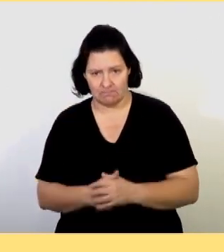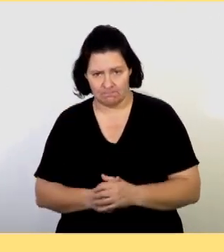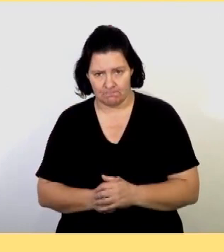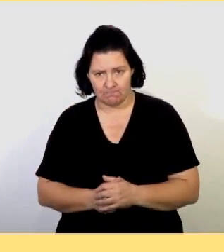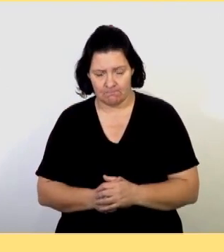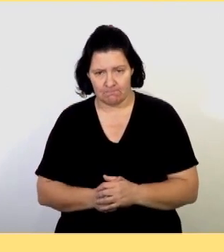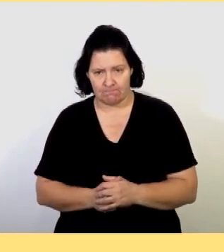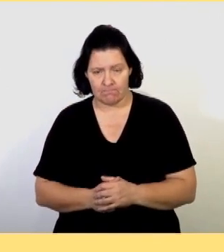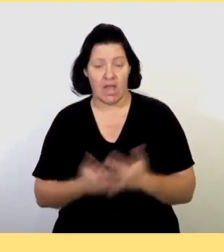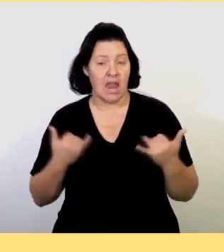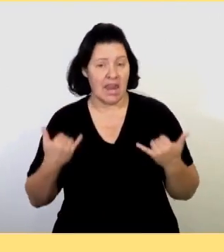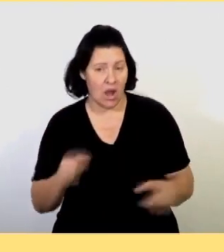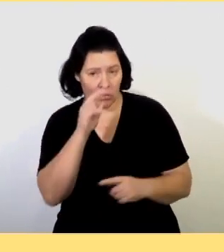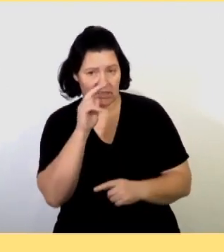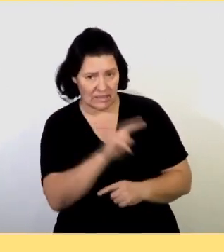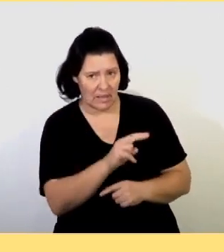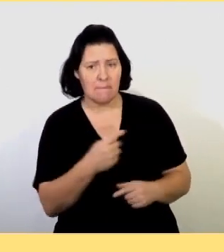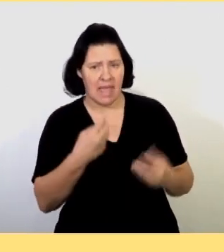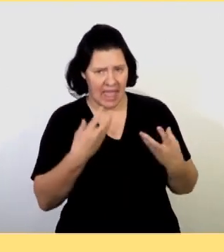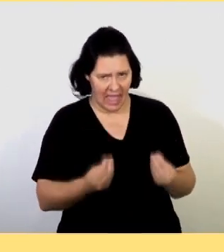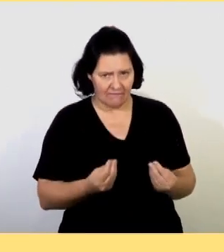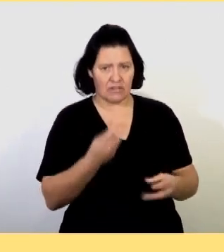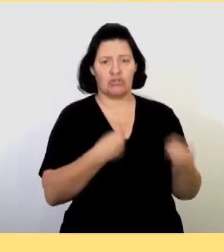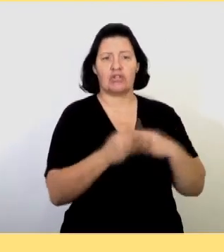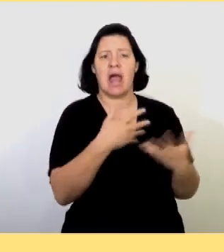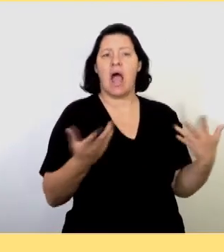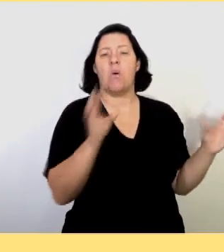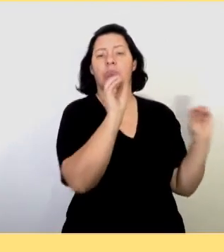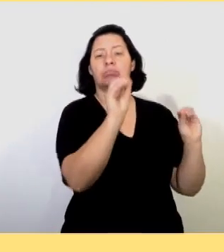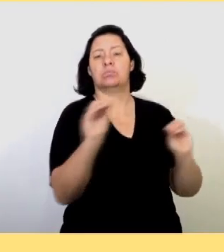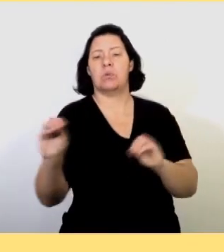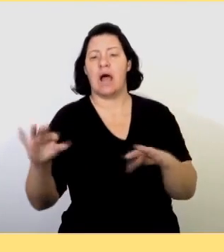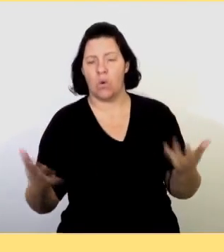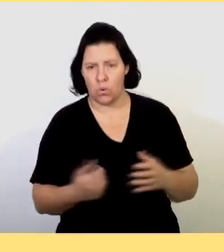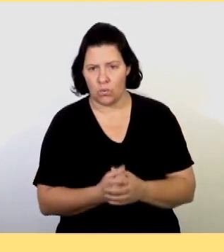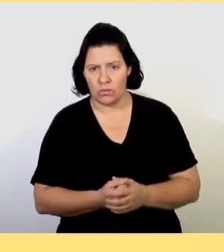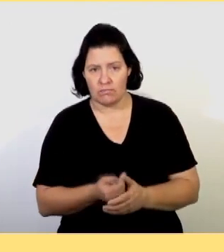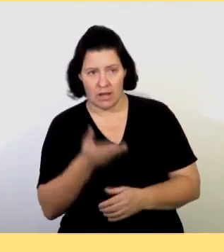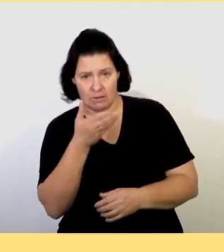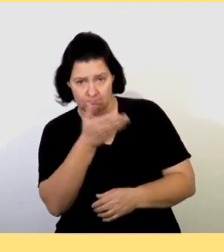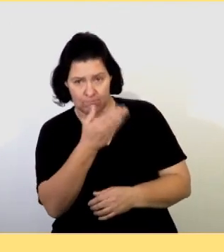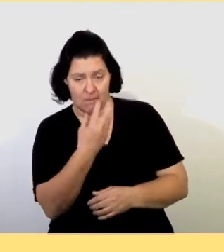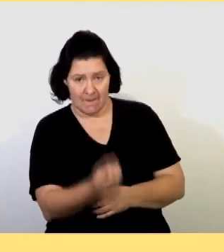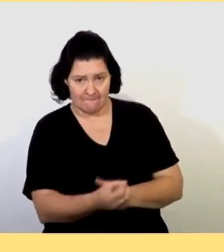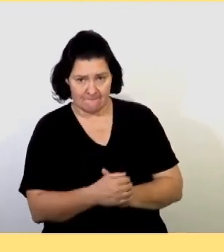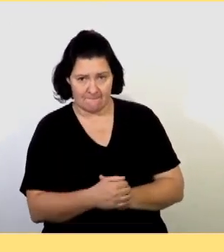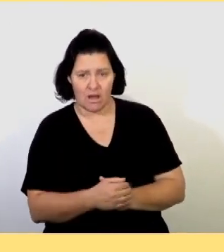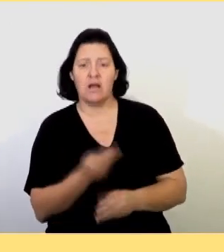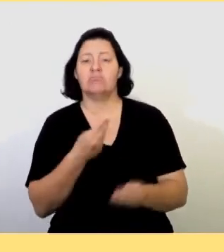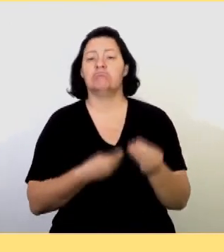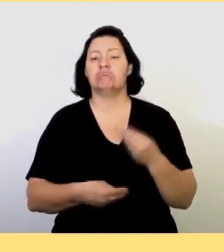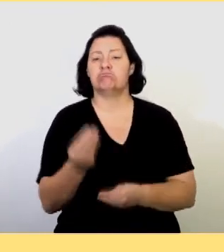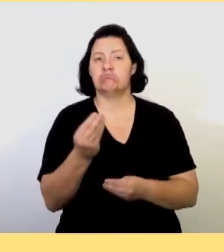accounts. Okay, let's quickly now see if I have a transaction, how would I record it? With me here, dear learners, is